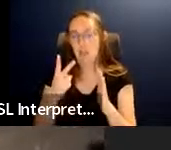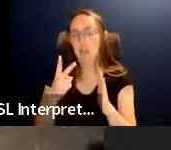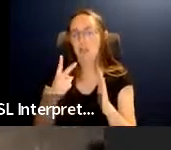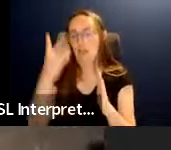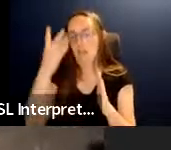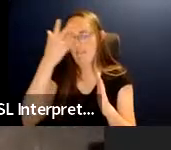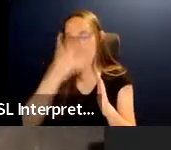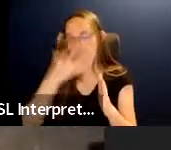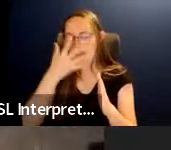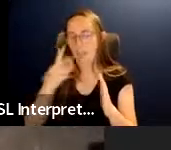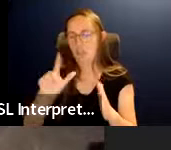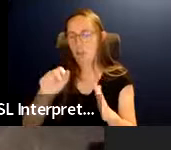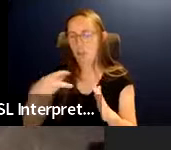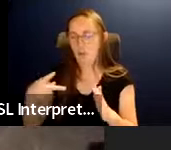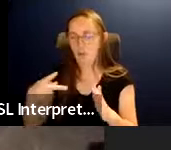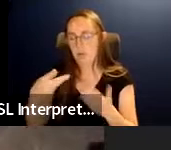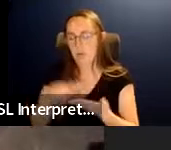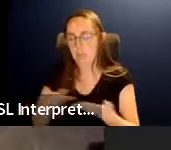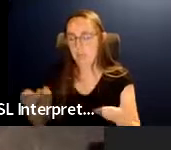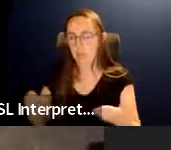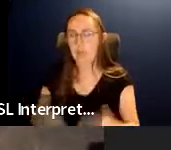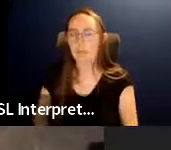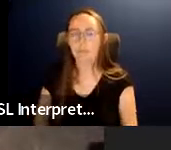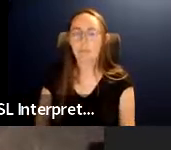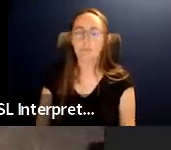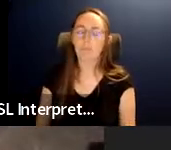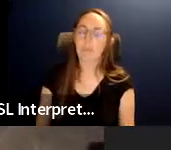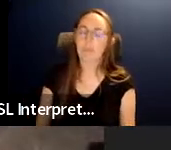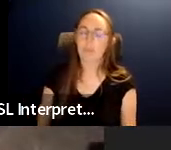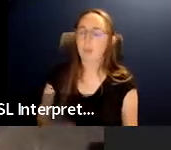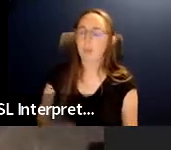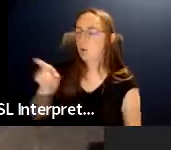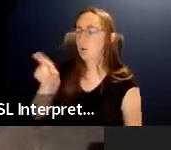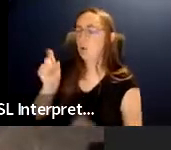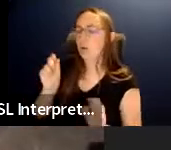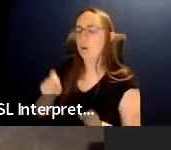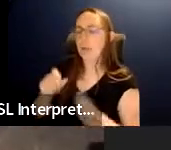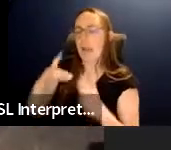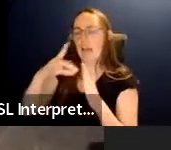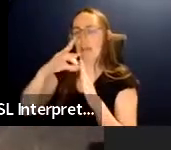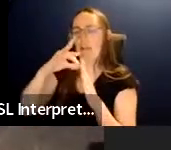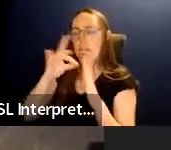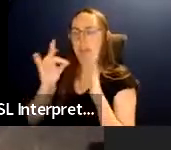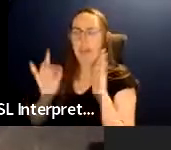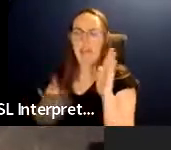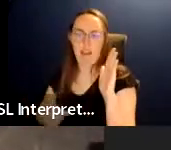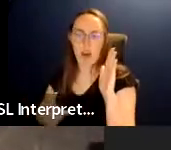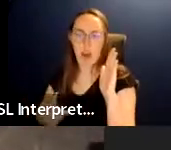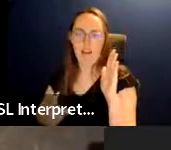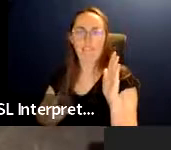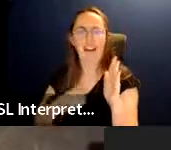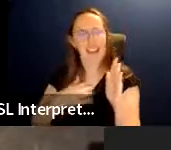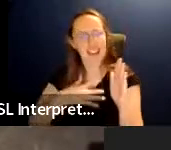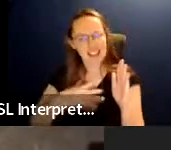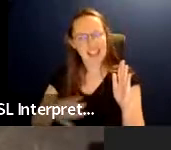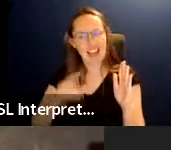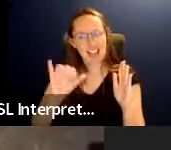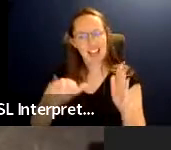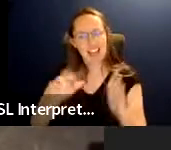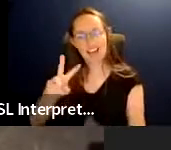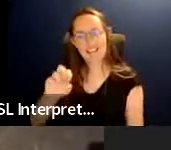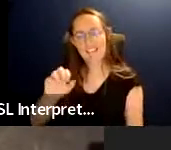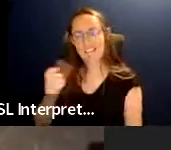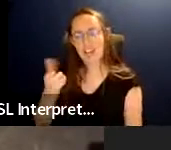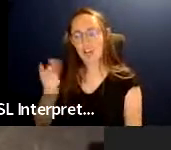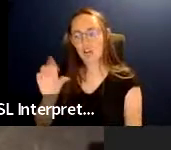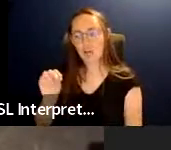going to close. So, yeah, you can peel that off. And that's what I like about Velcro hook